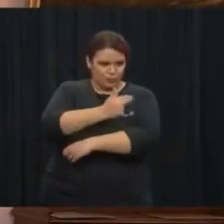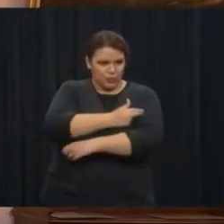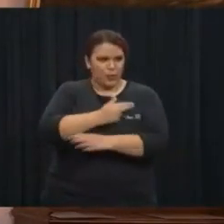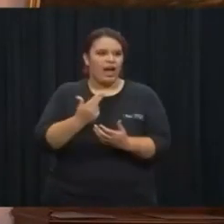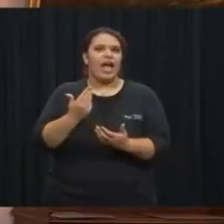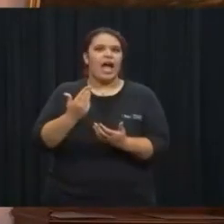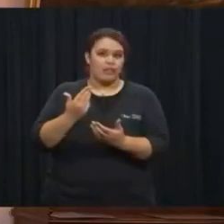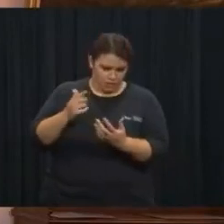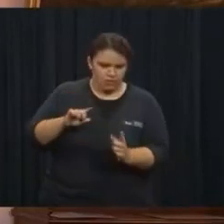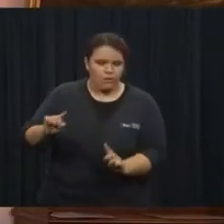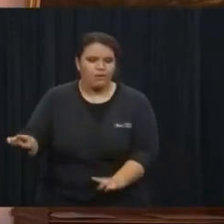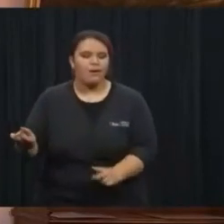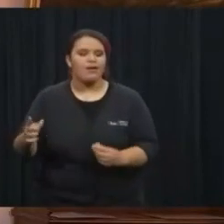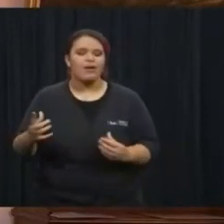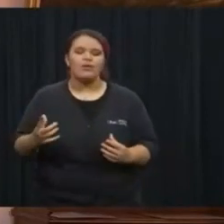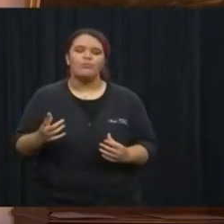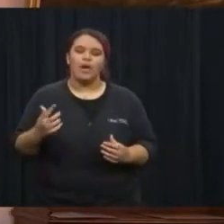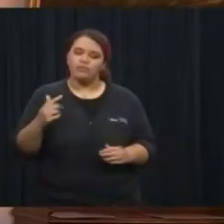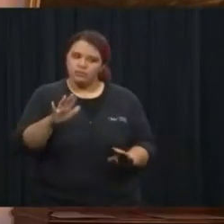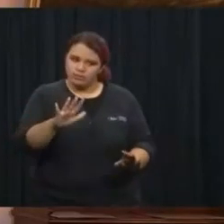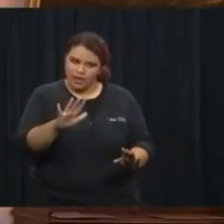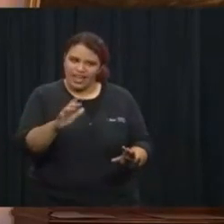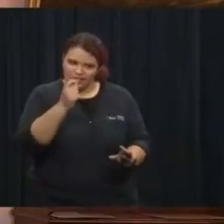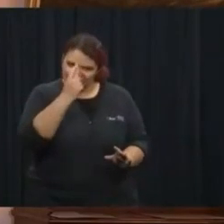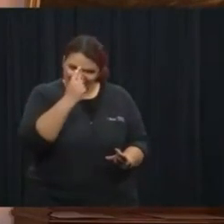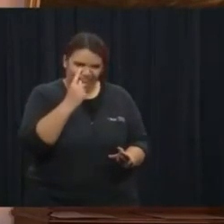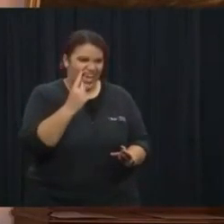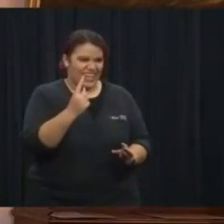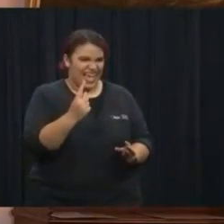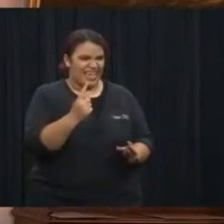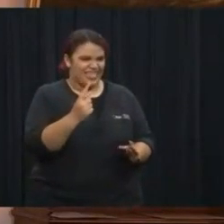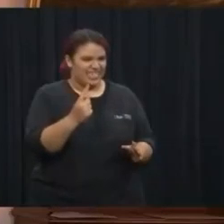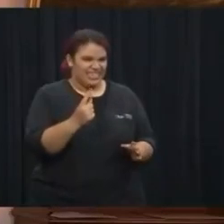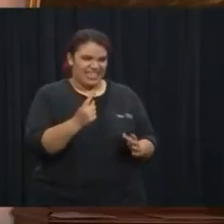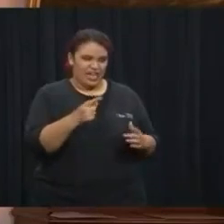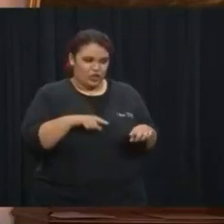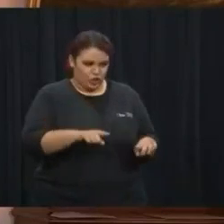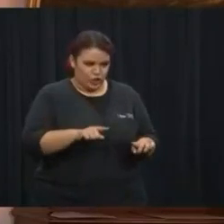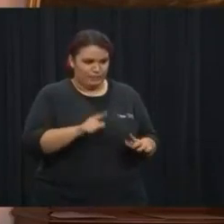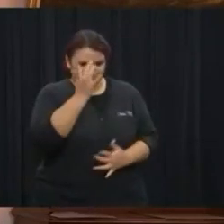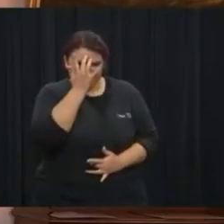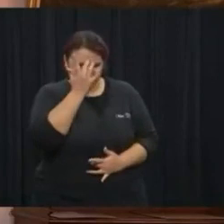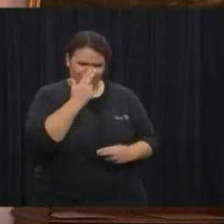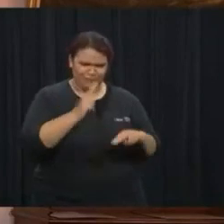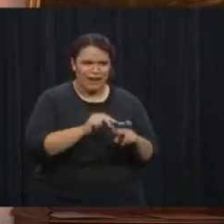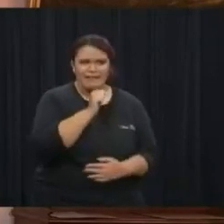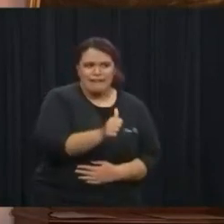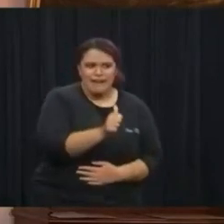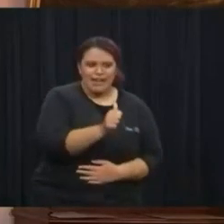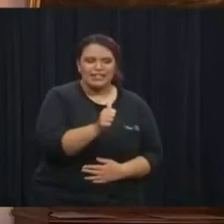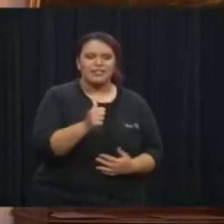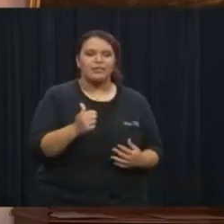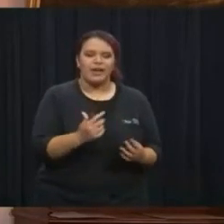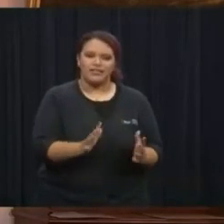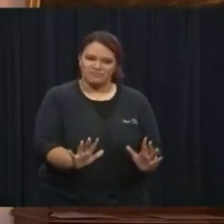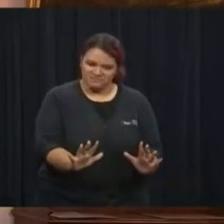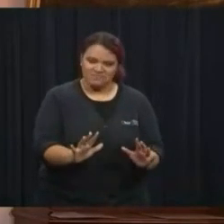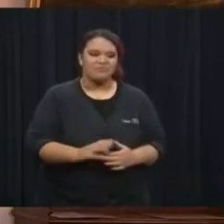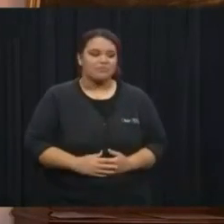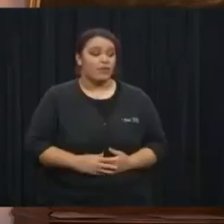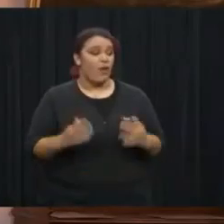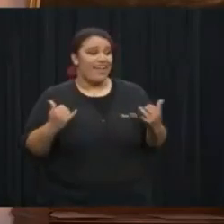should be working. If they don't have the test, go to your nearest major medical center. But I was aware of a situation, it's about 2 to 3 days